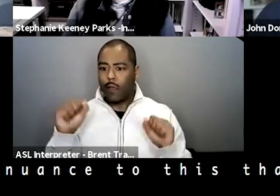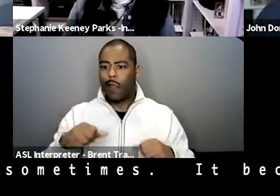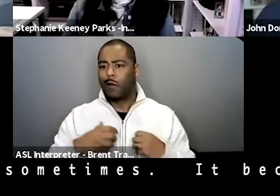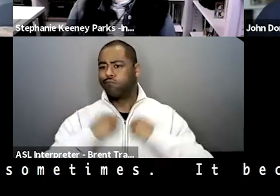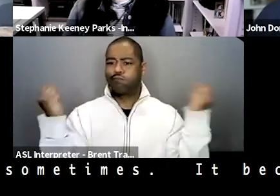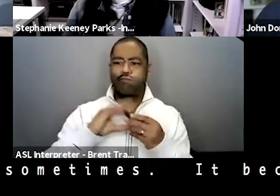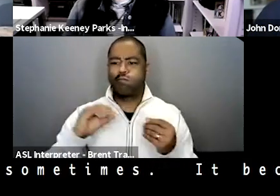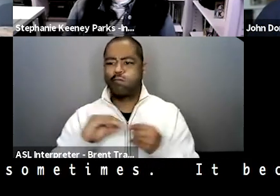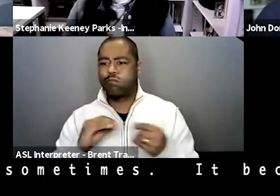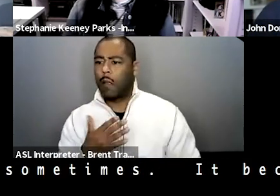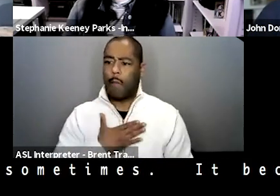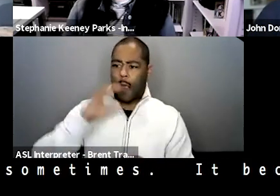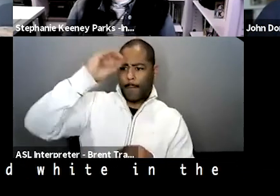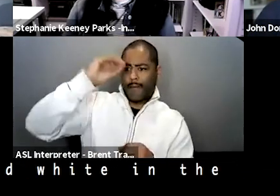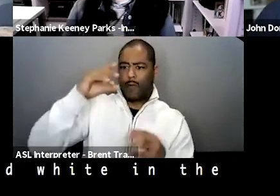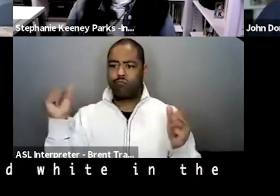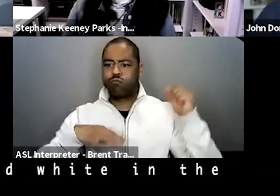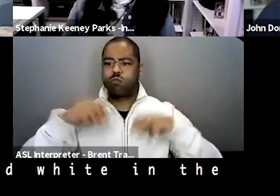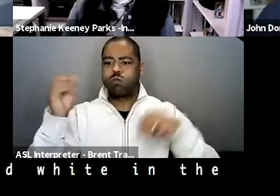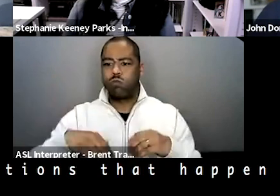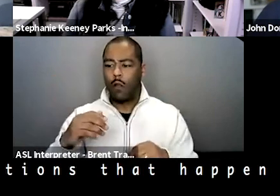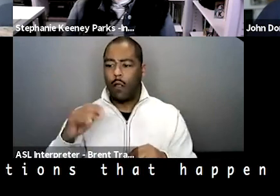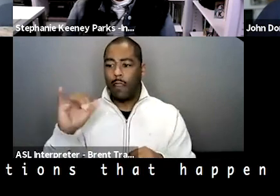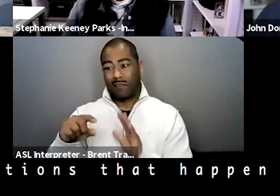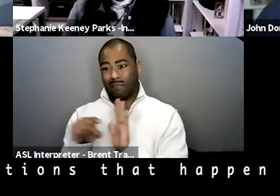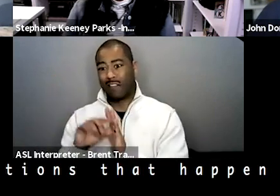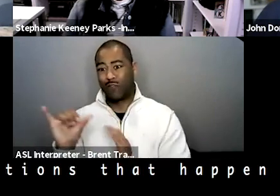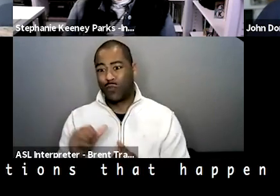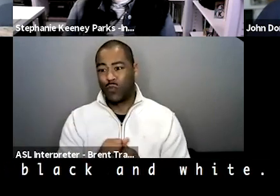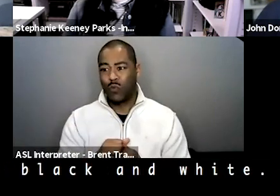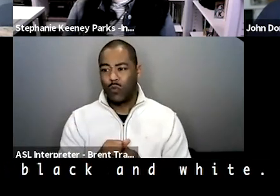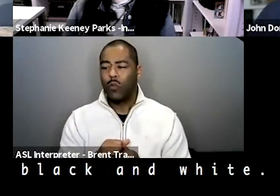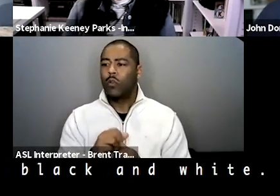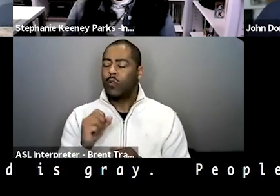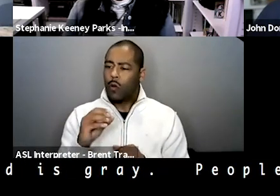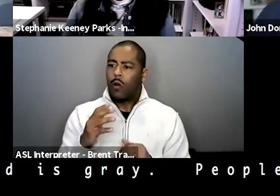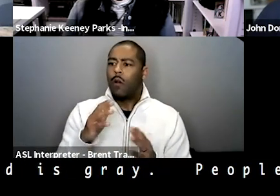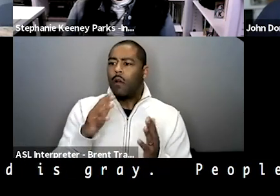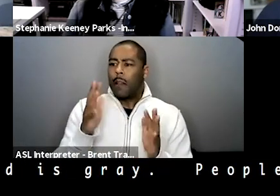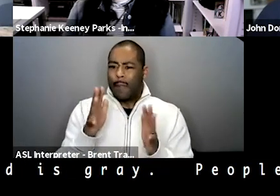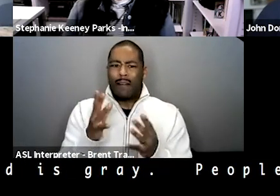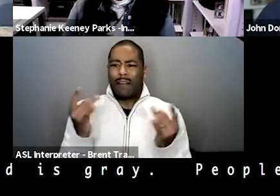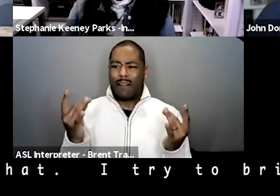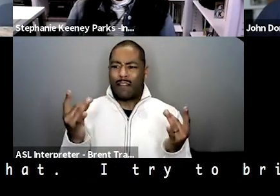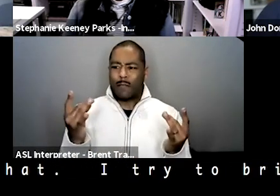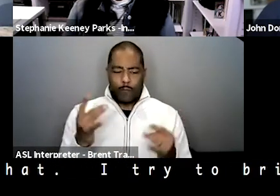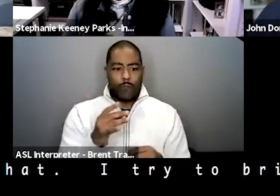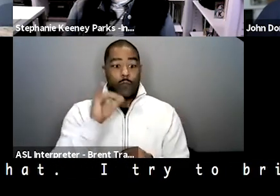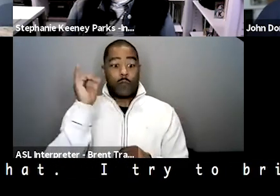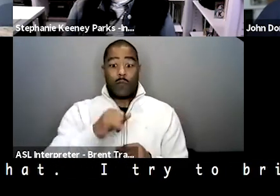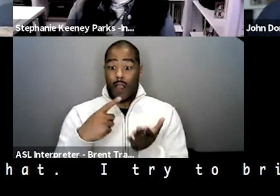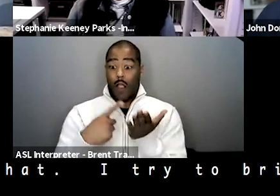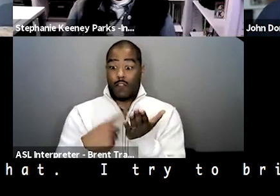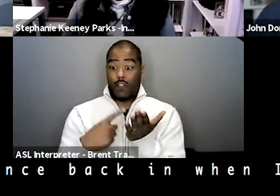there's nuance to this that gets missing sometimes. It becomes black and white in the conversations that happen when it's not black and white. The world is